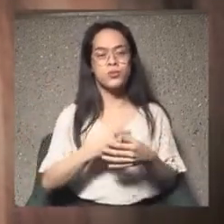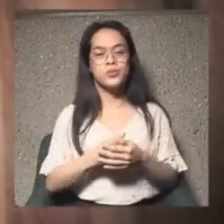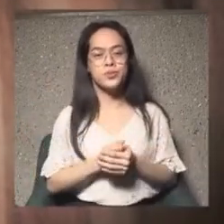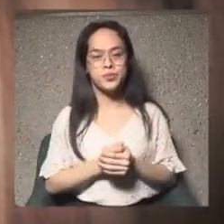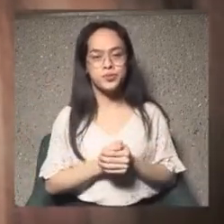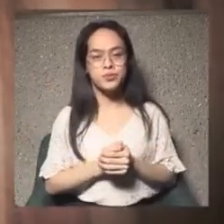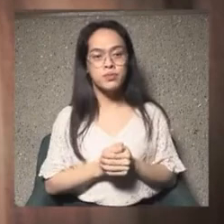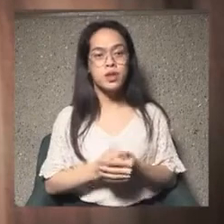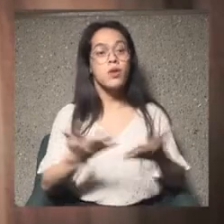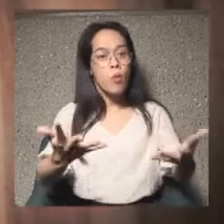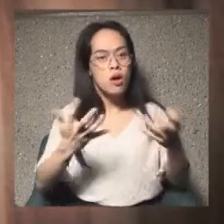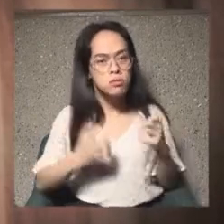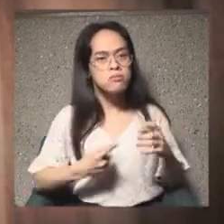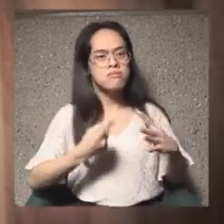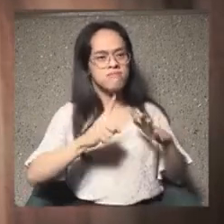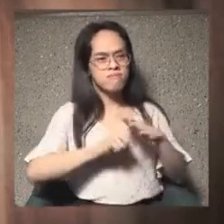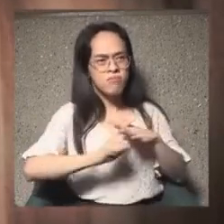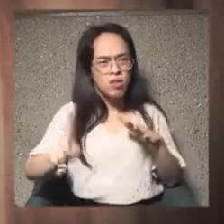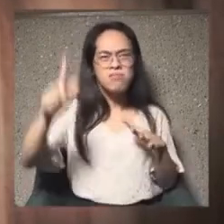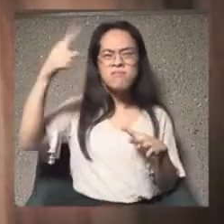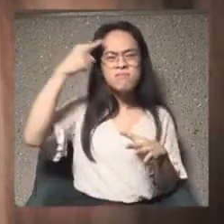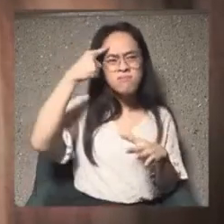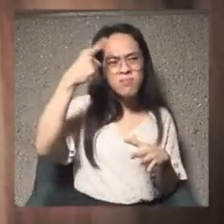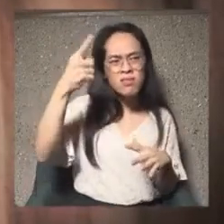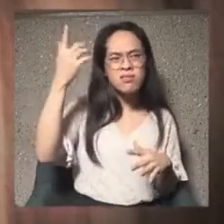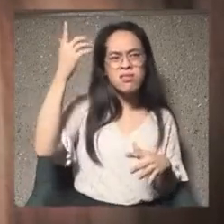All these years, I've been wrestling with you.